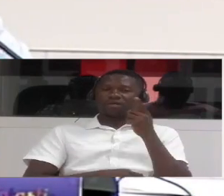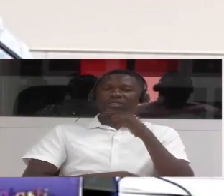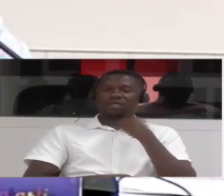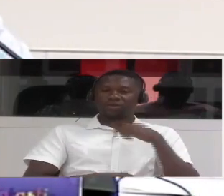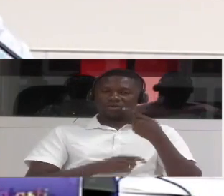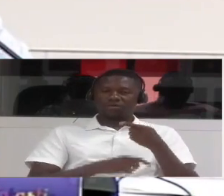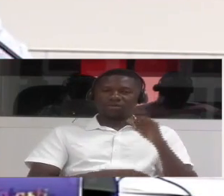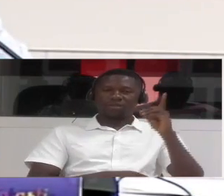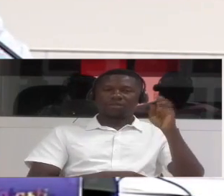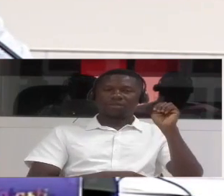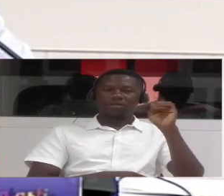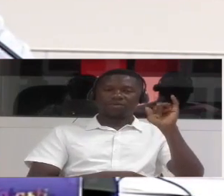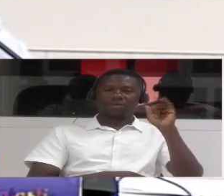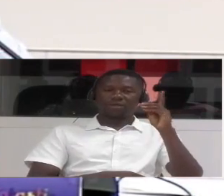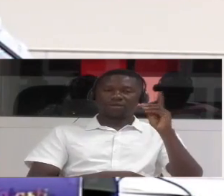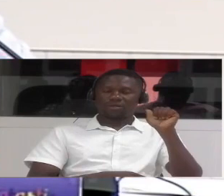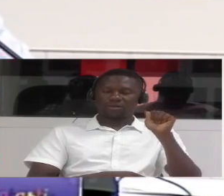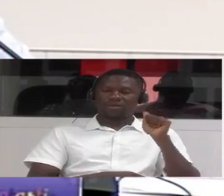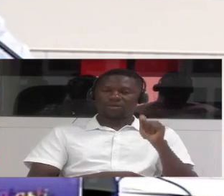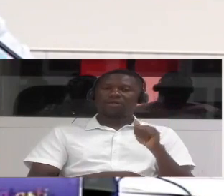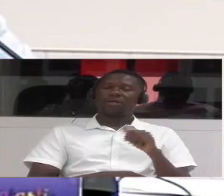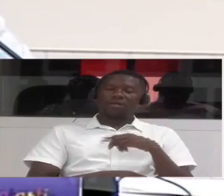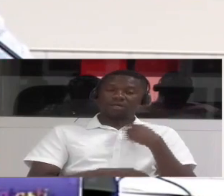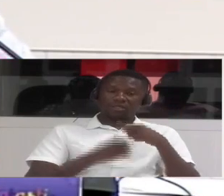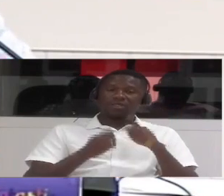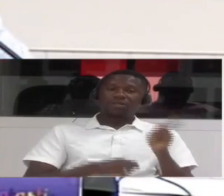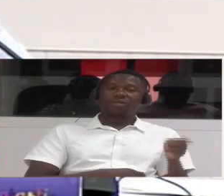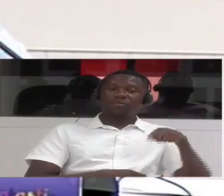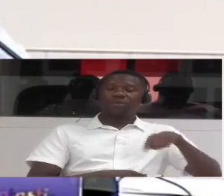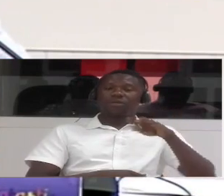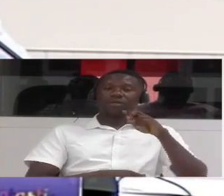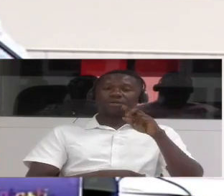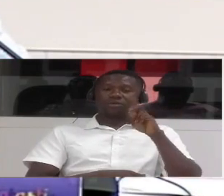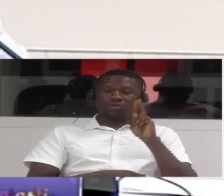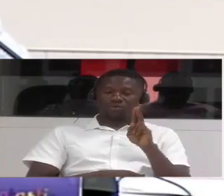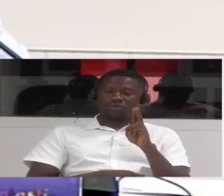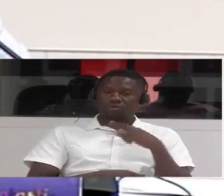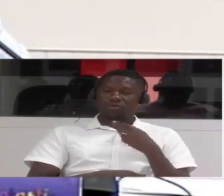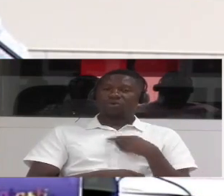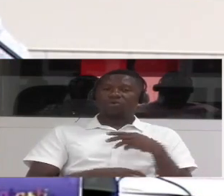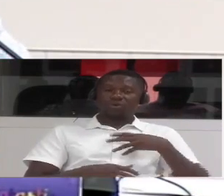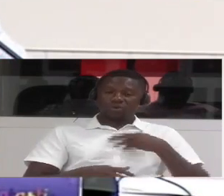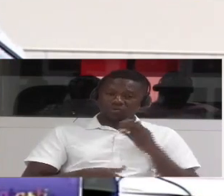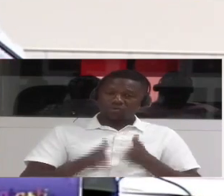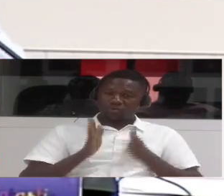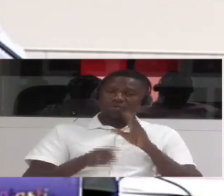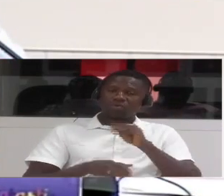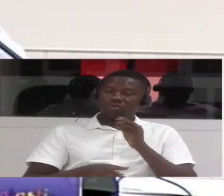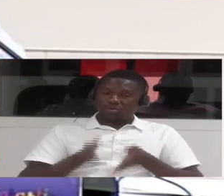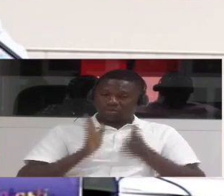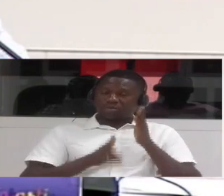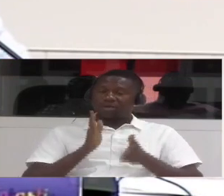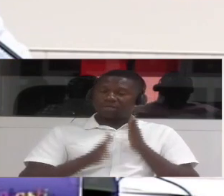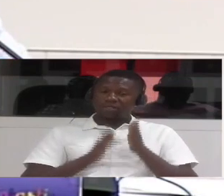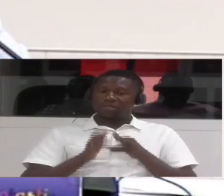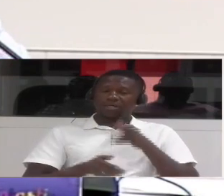planned on a protest march to visit the site where Deida was shot and killed. And they were prevented